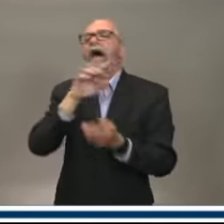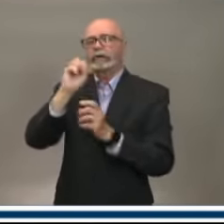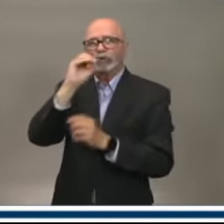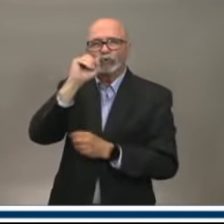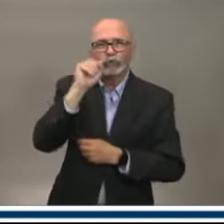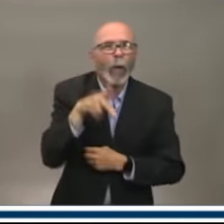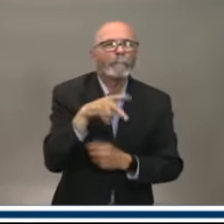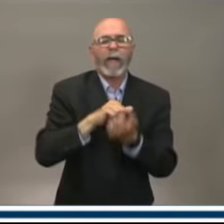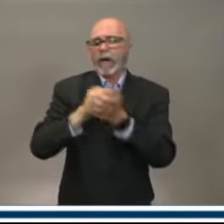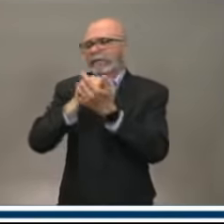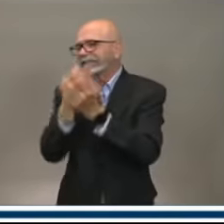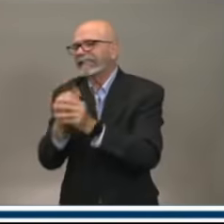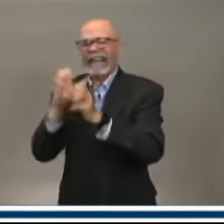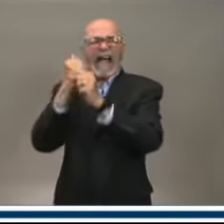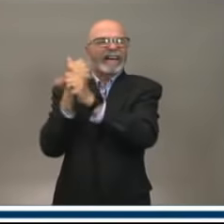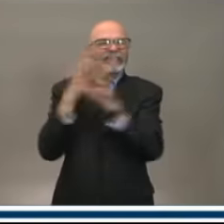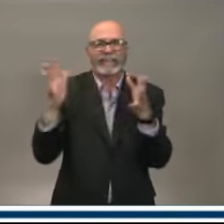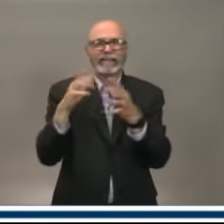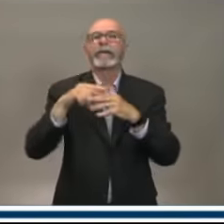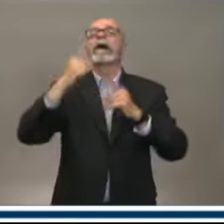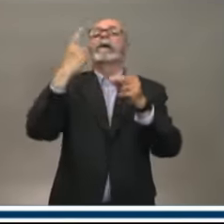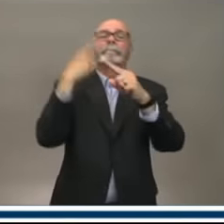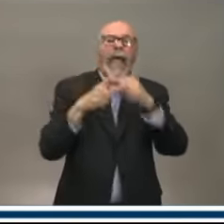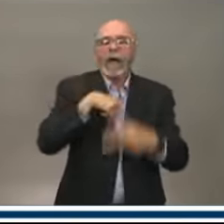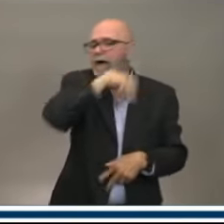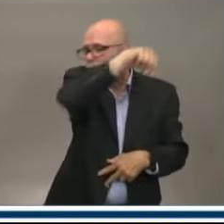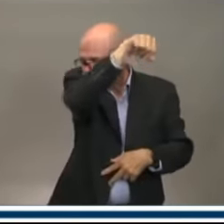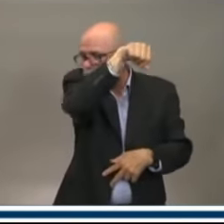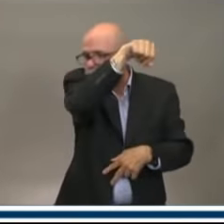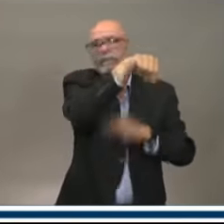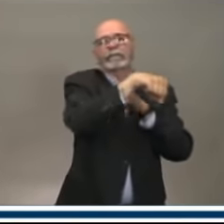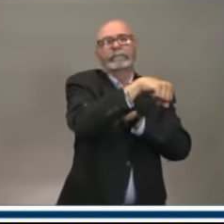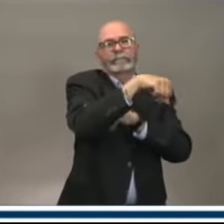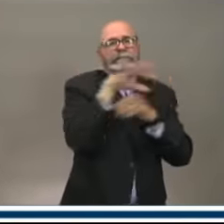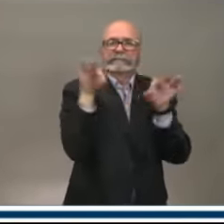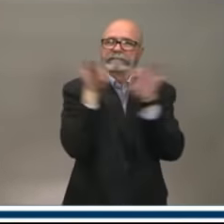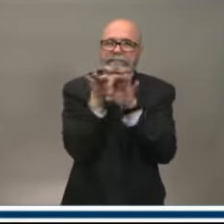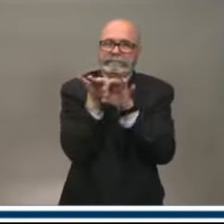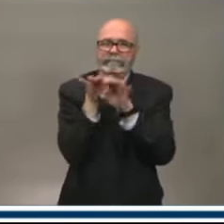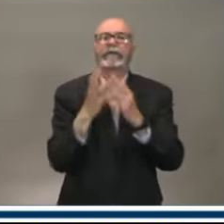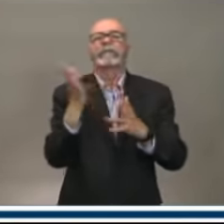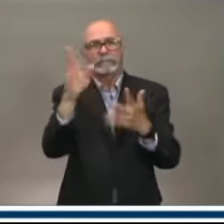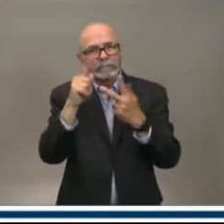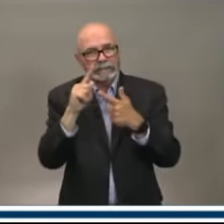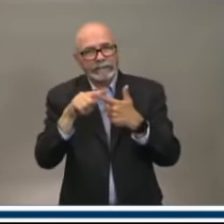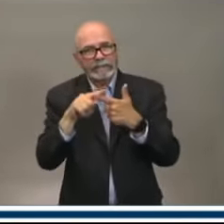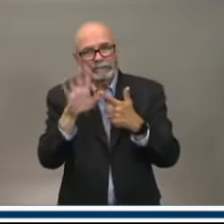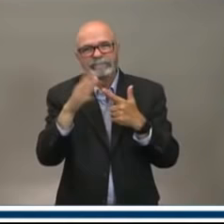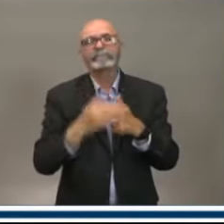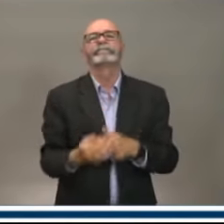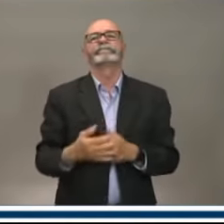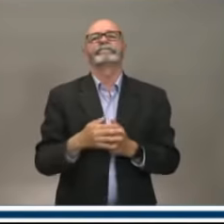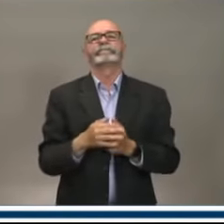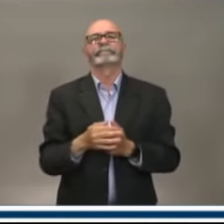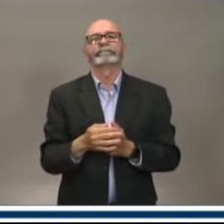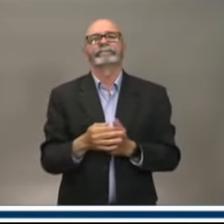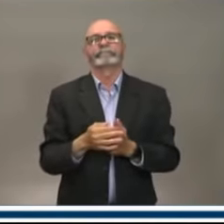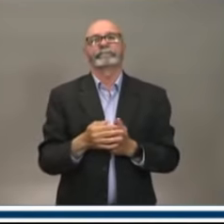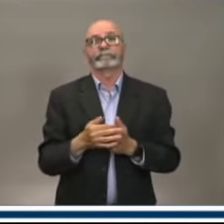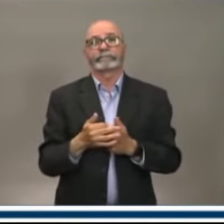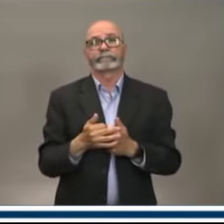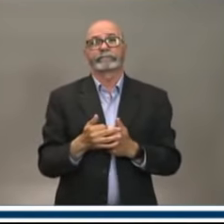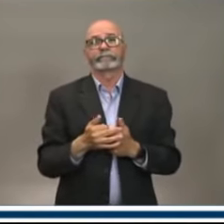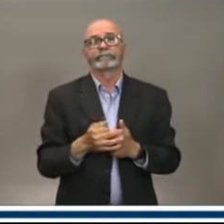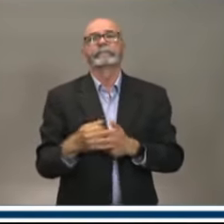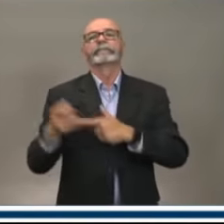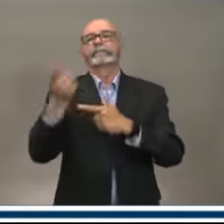washing, what we call cough etiquette, frequently cleaning. All of that decreases the ability of the virus to be transmitted between